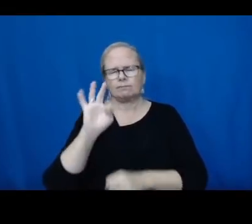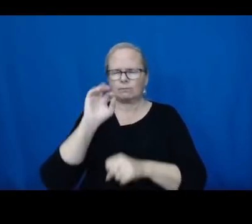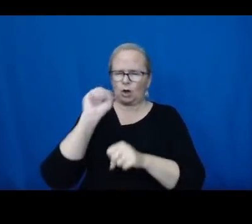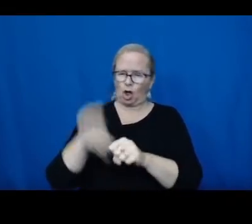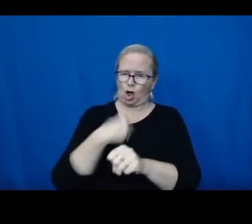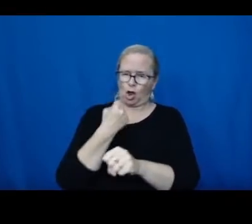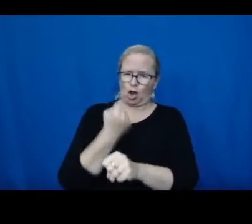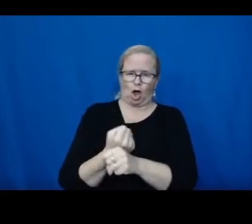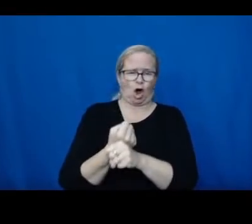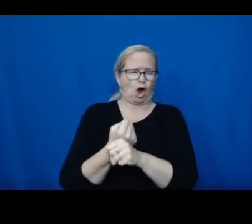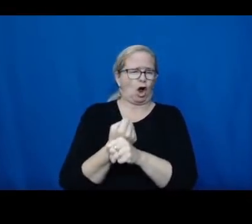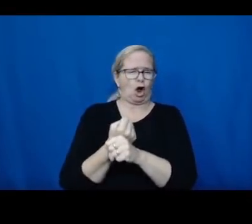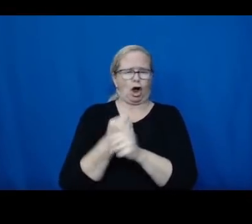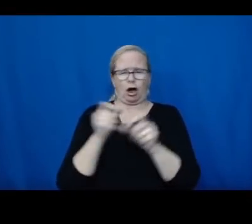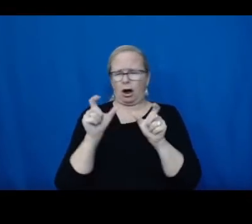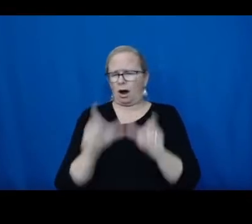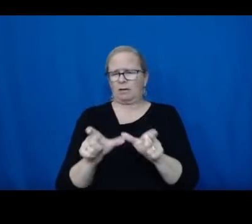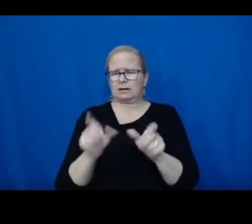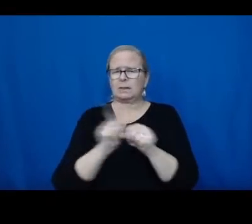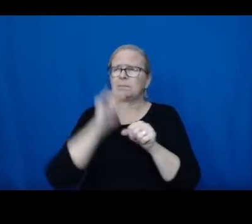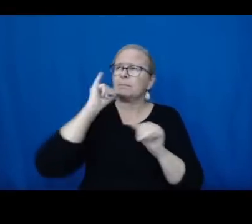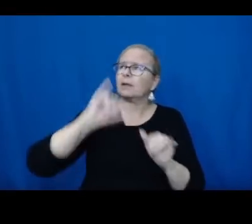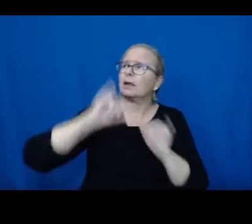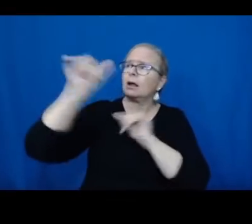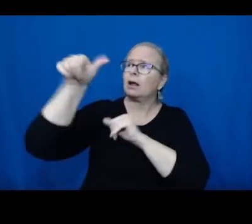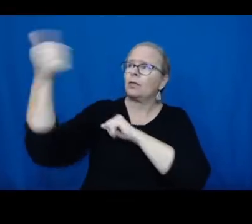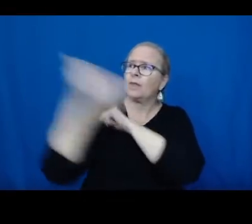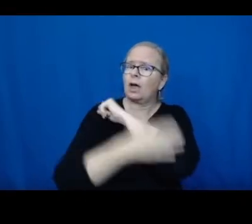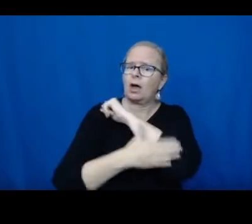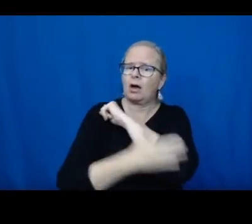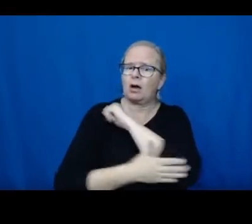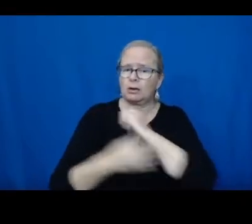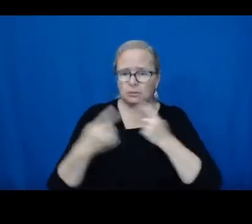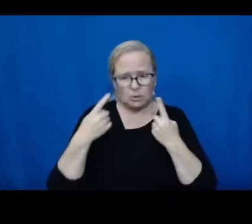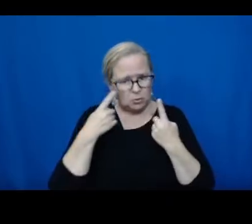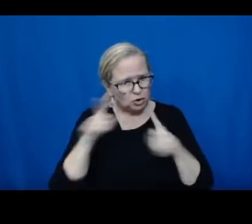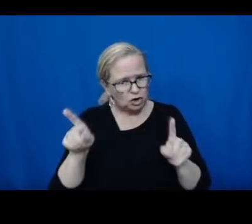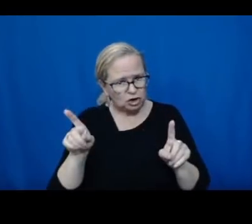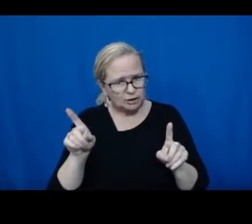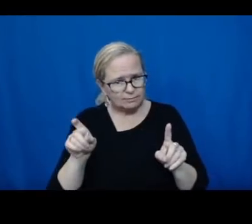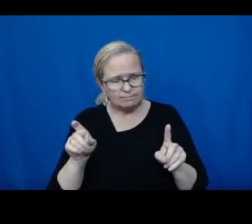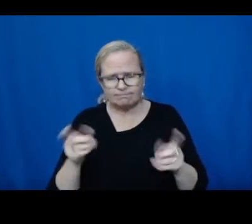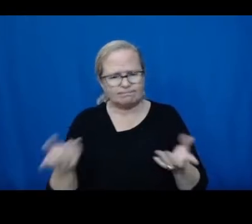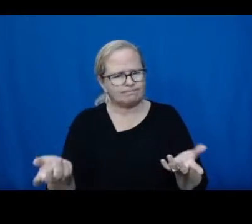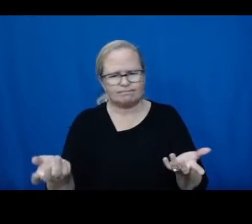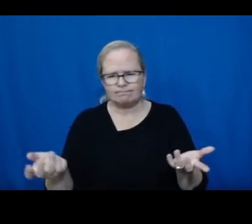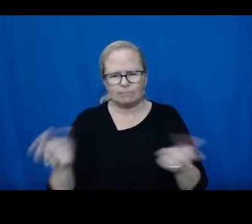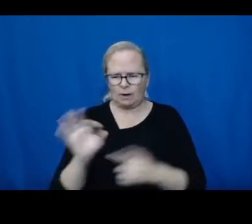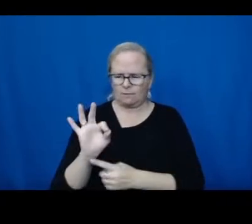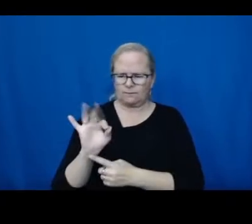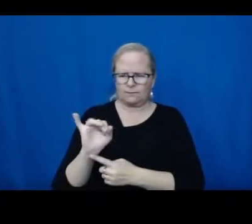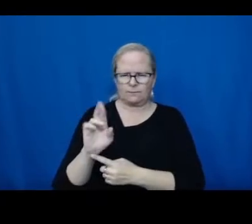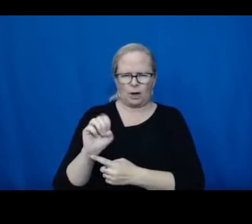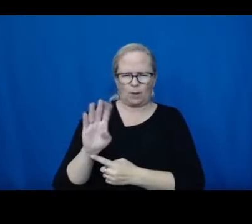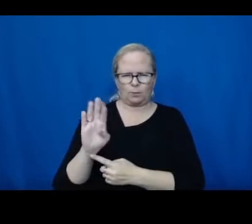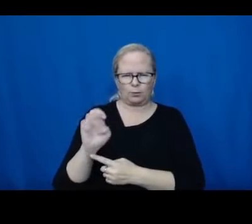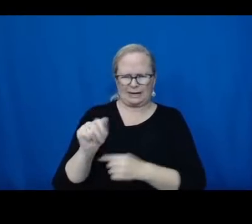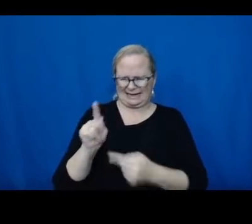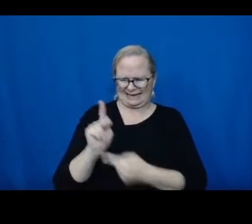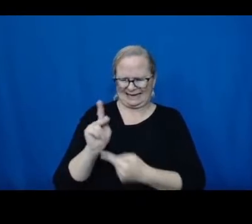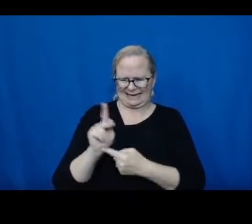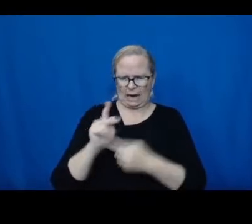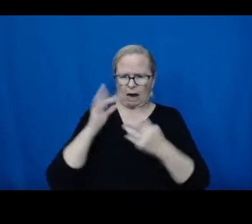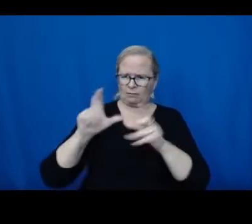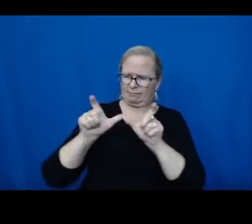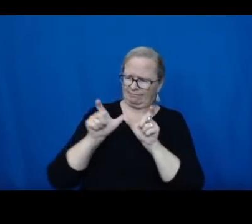break to find ourselves in a position where COVID zero or an elimination strategy might